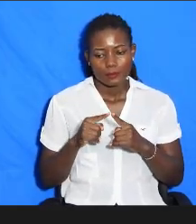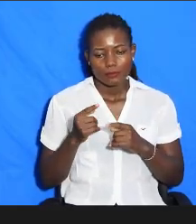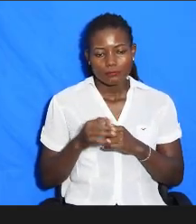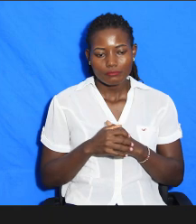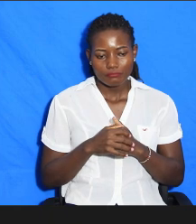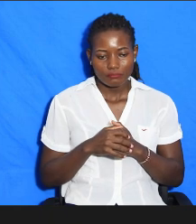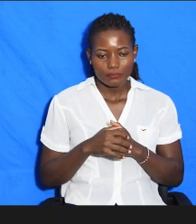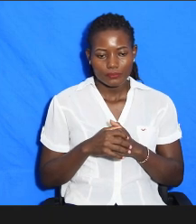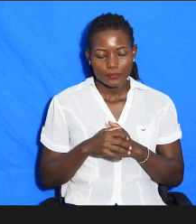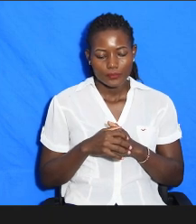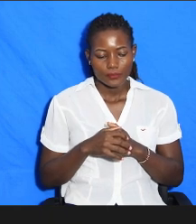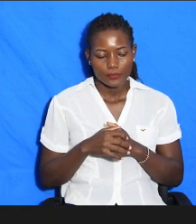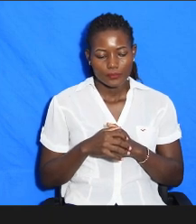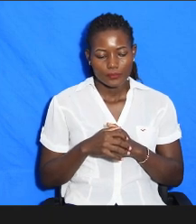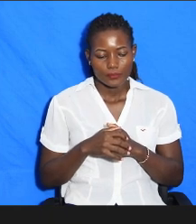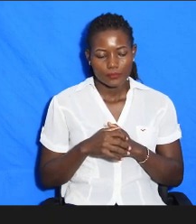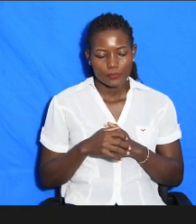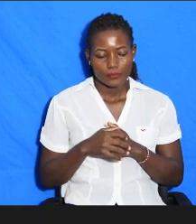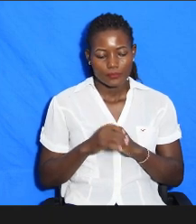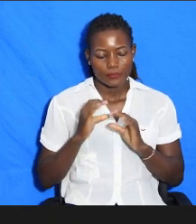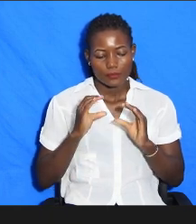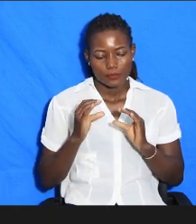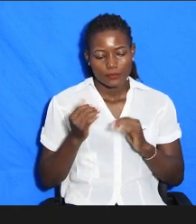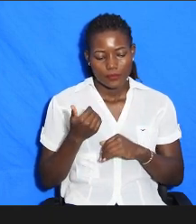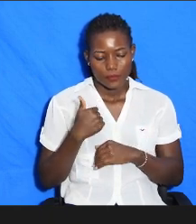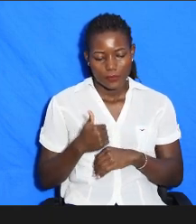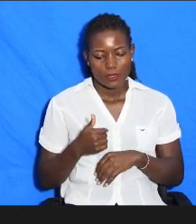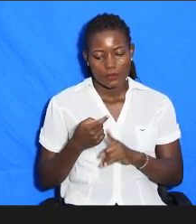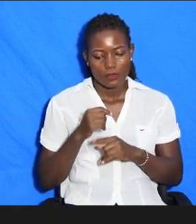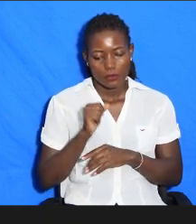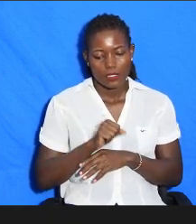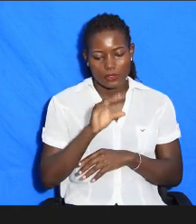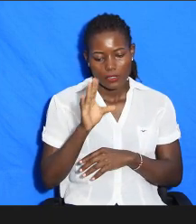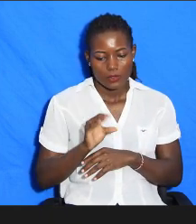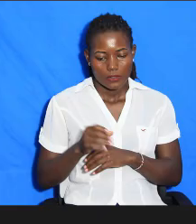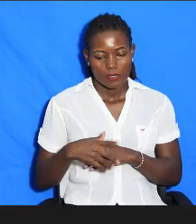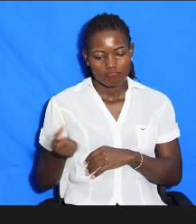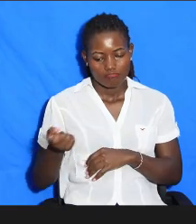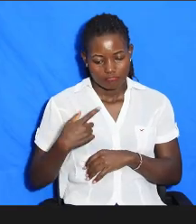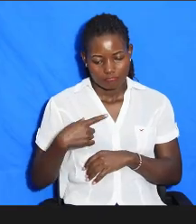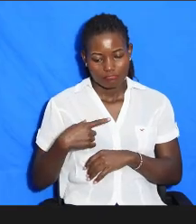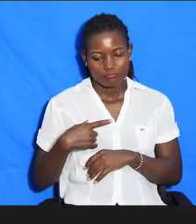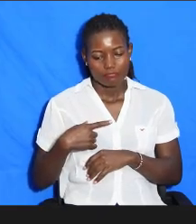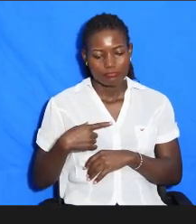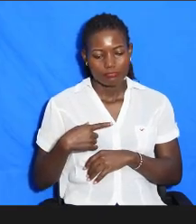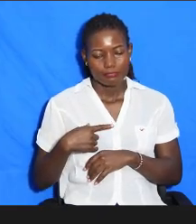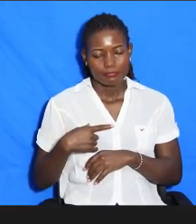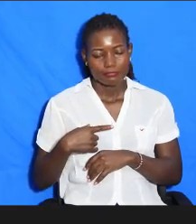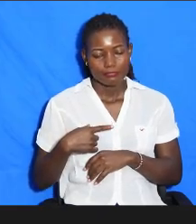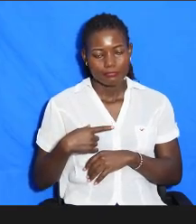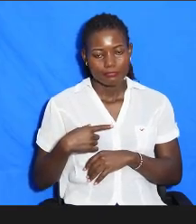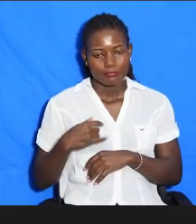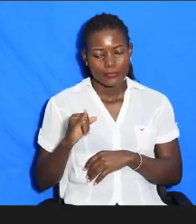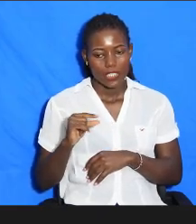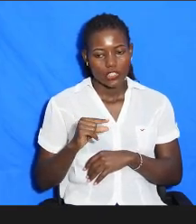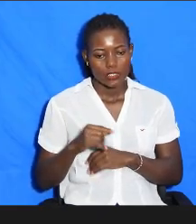I actually the coach that who I'm with from South Africa kind of DM'd me from in Instagram.